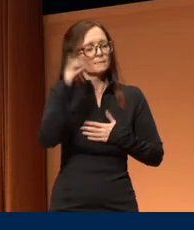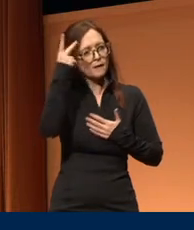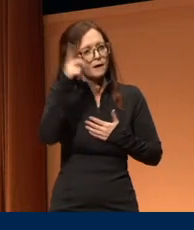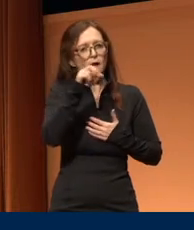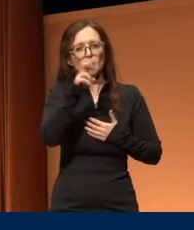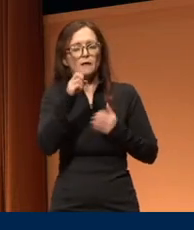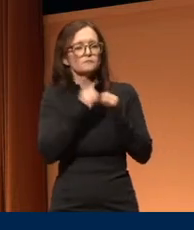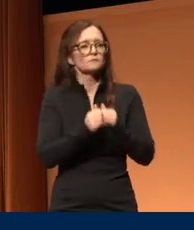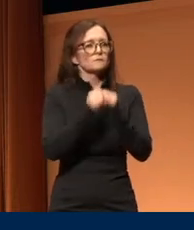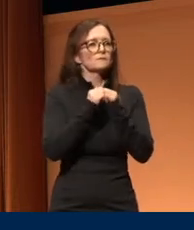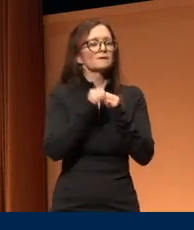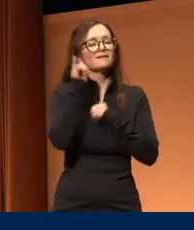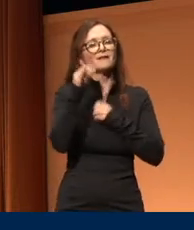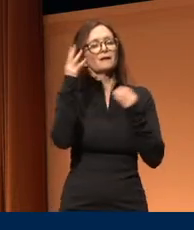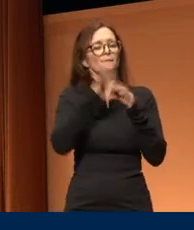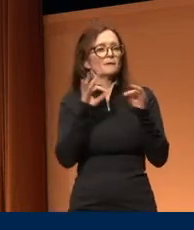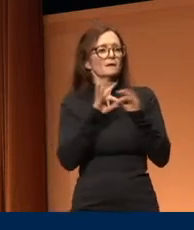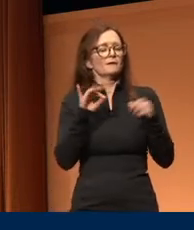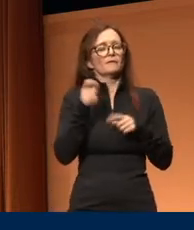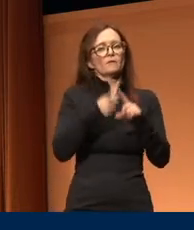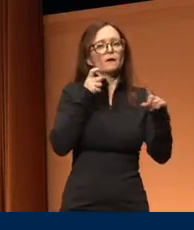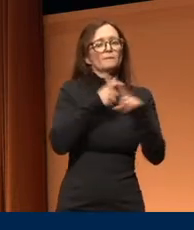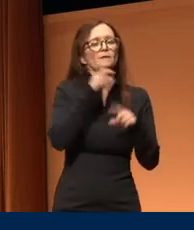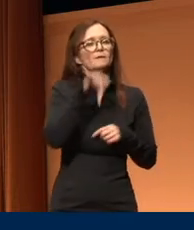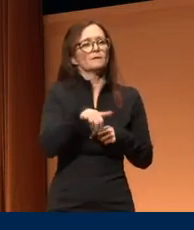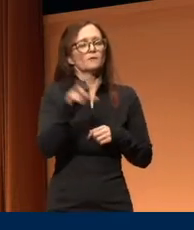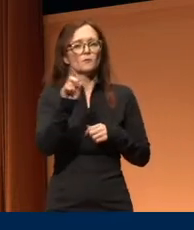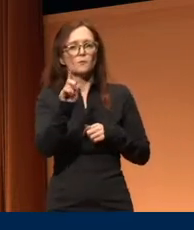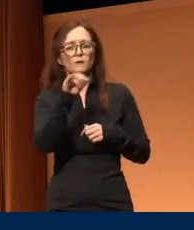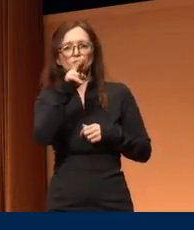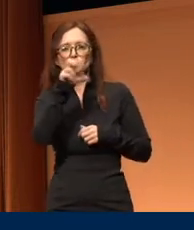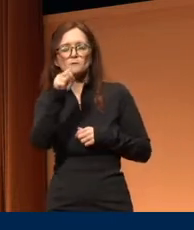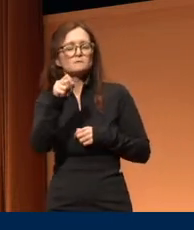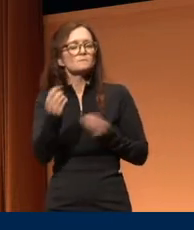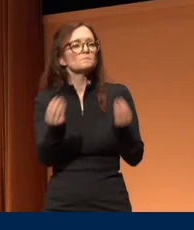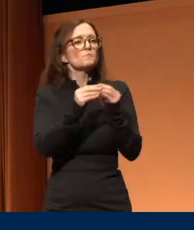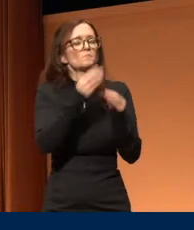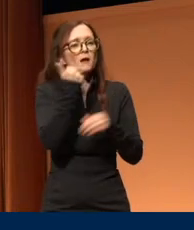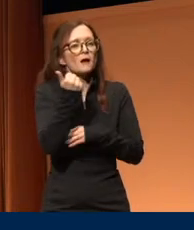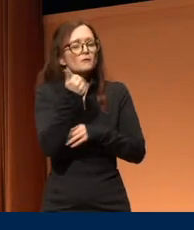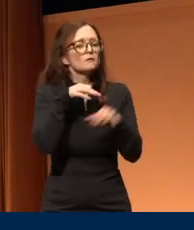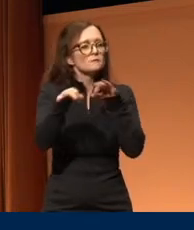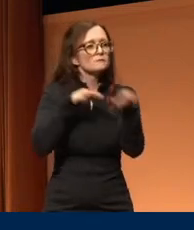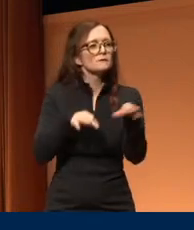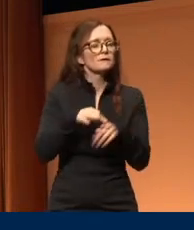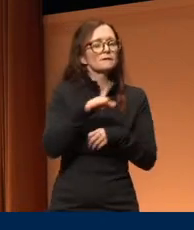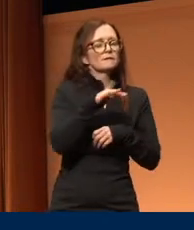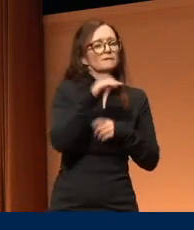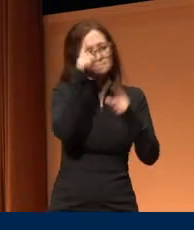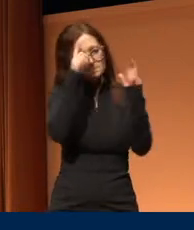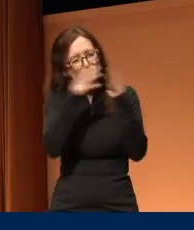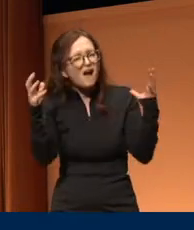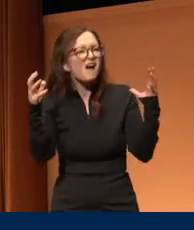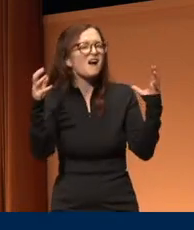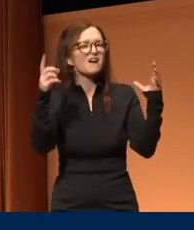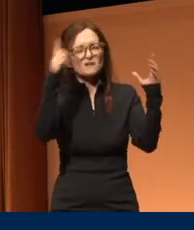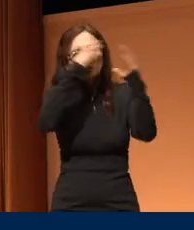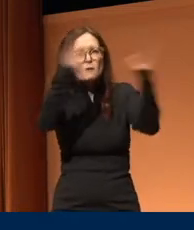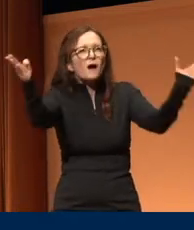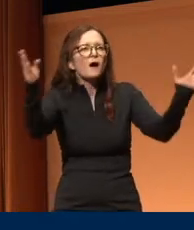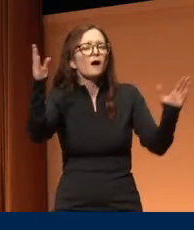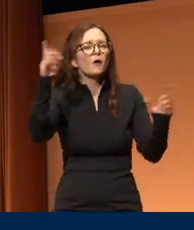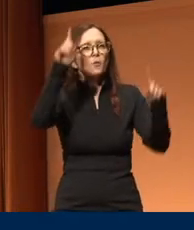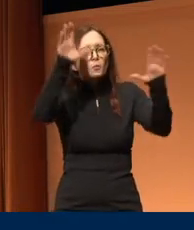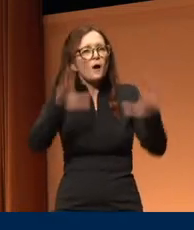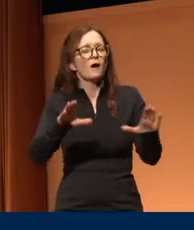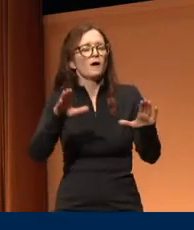Consider this other passage from On the Ruling of Men, where Du Bois further explains, "the vast and wonderful knowledge of this universe is locked